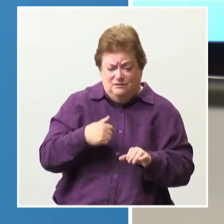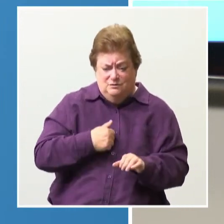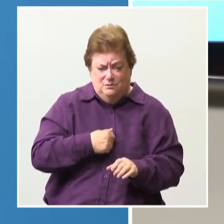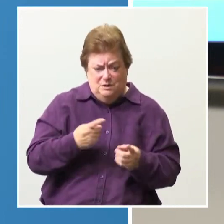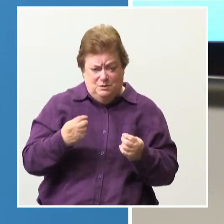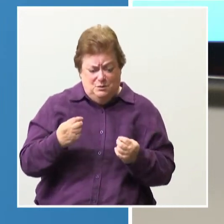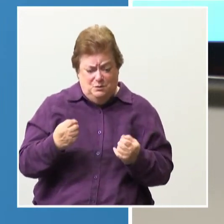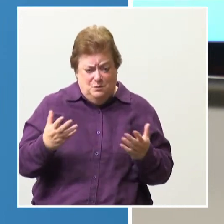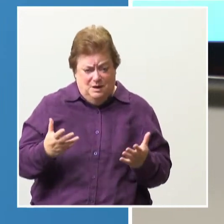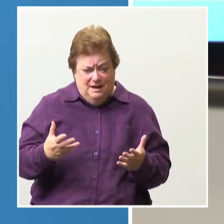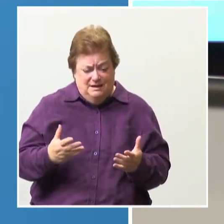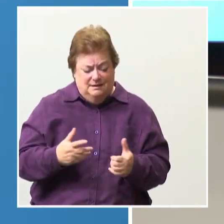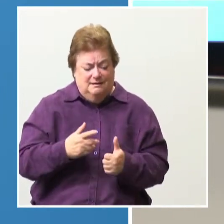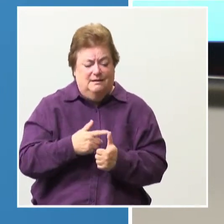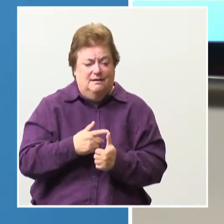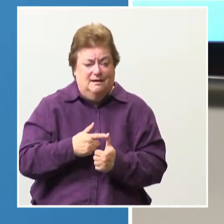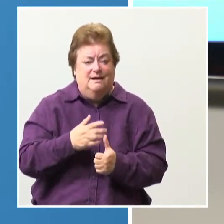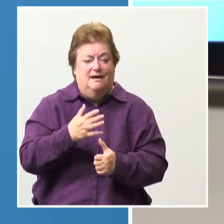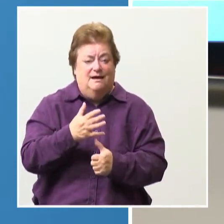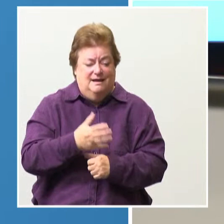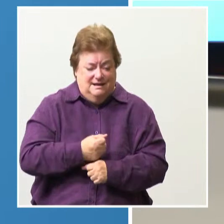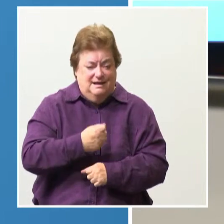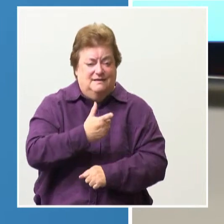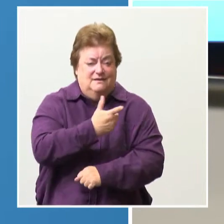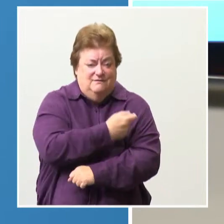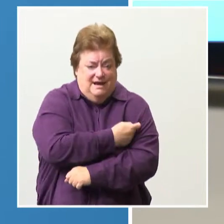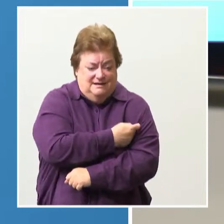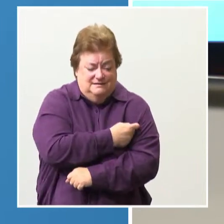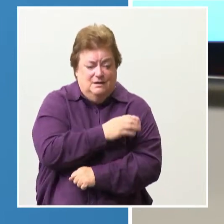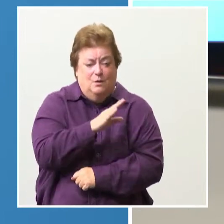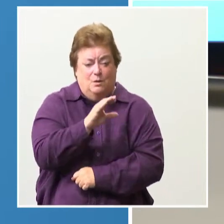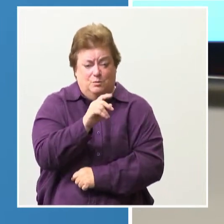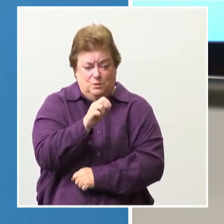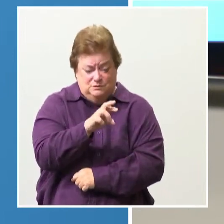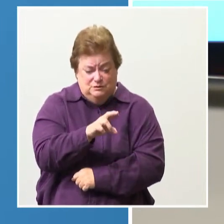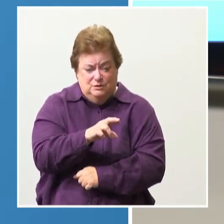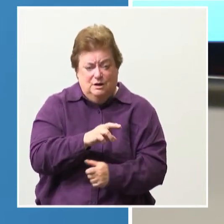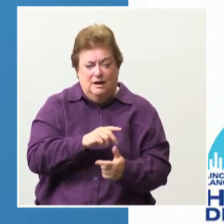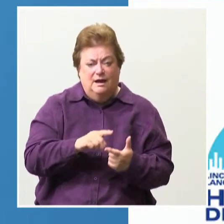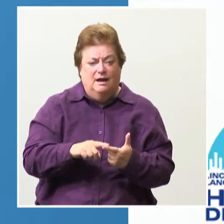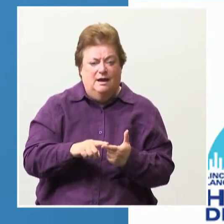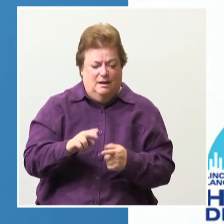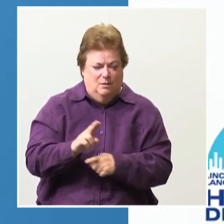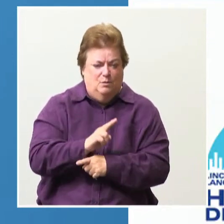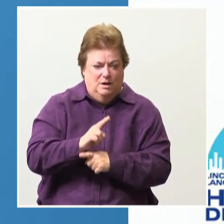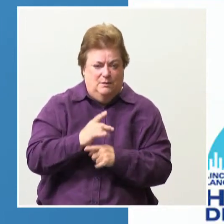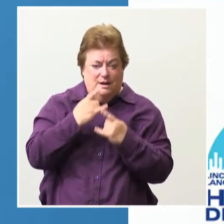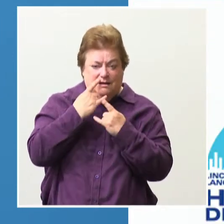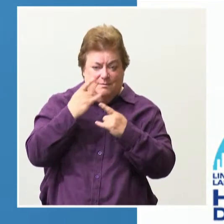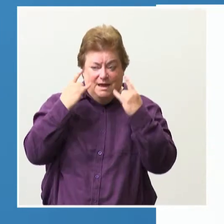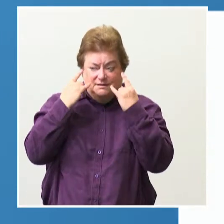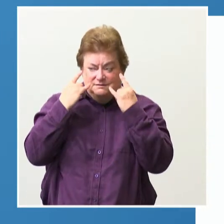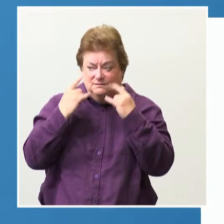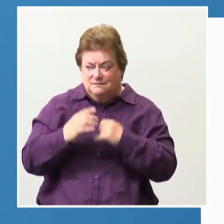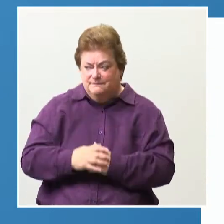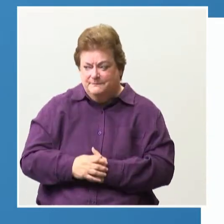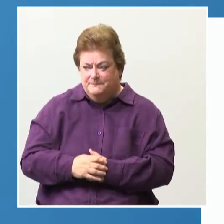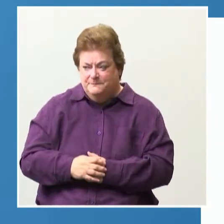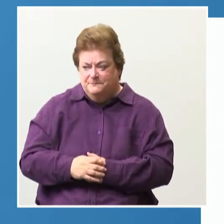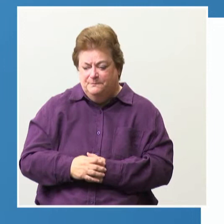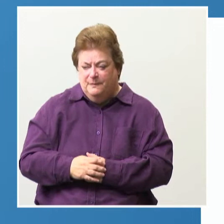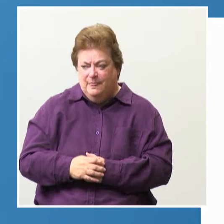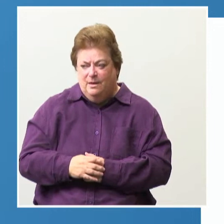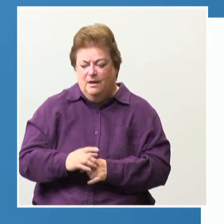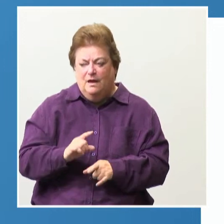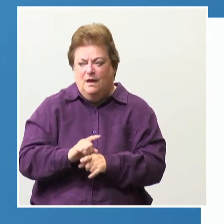meantime are getting our COVID-19 vaccine, our booster, and wearing a mask. You can